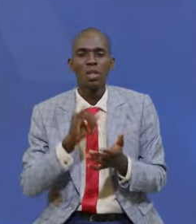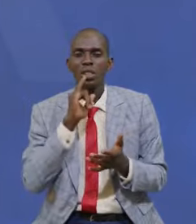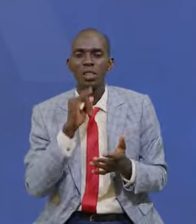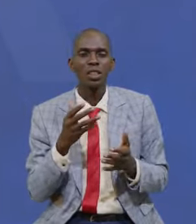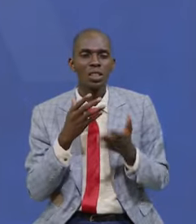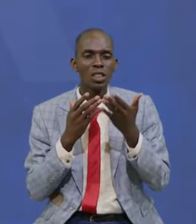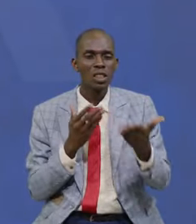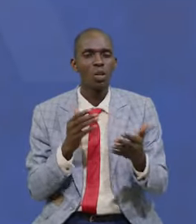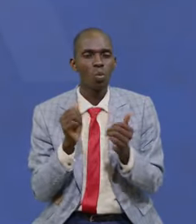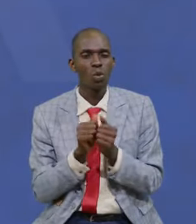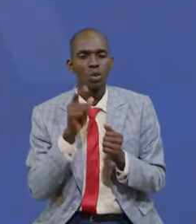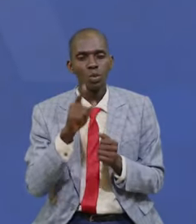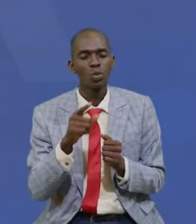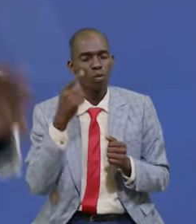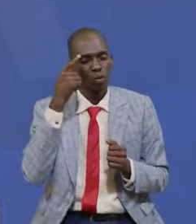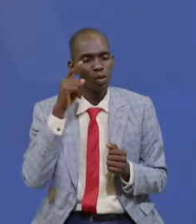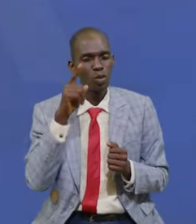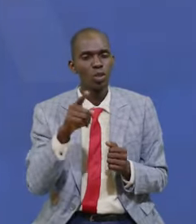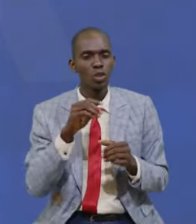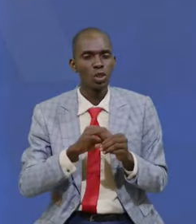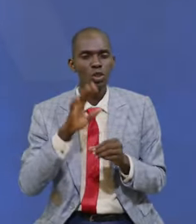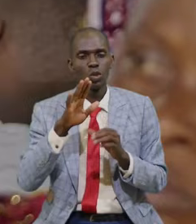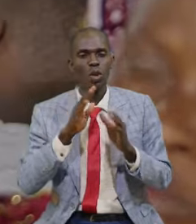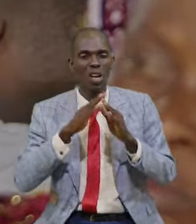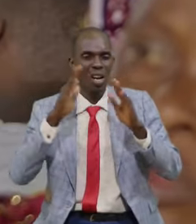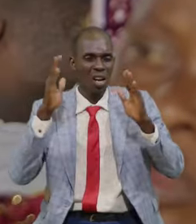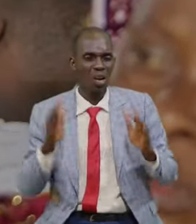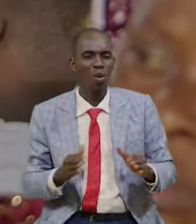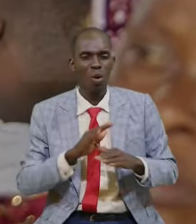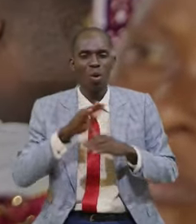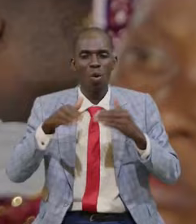you, for you, in your house all the time.